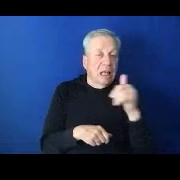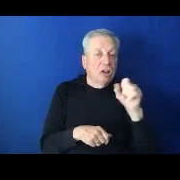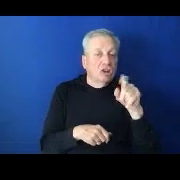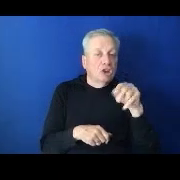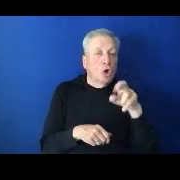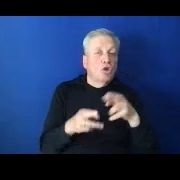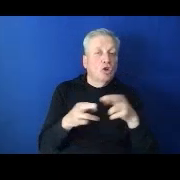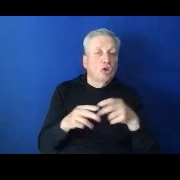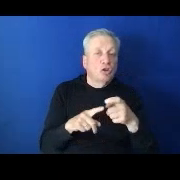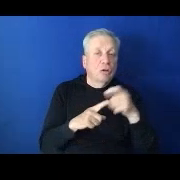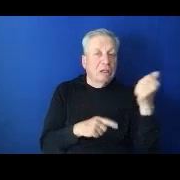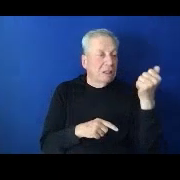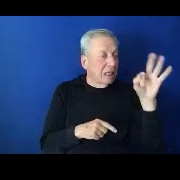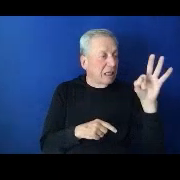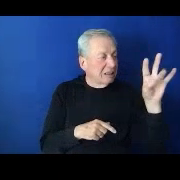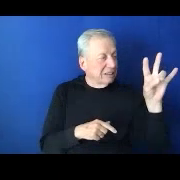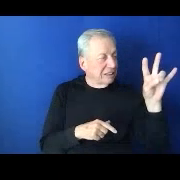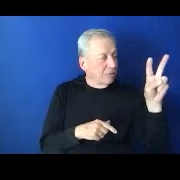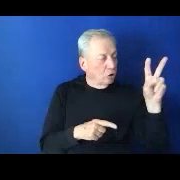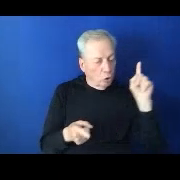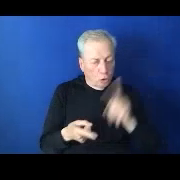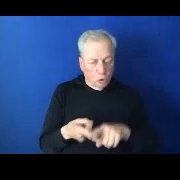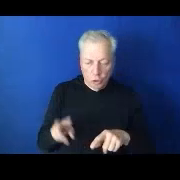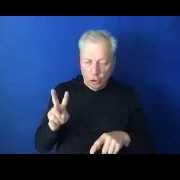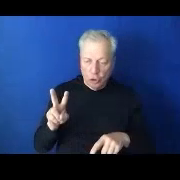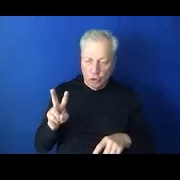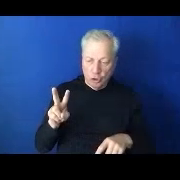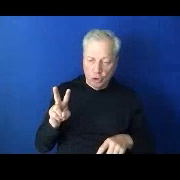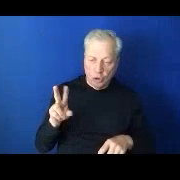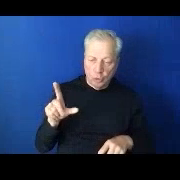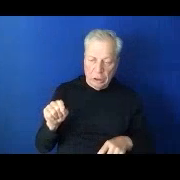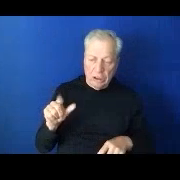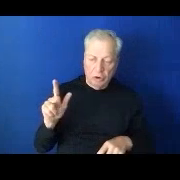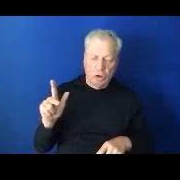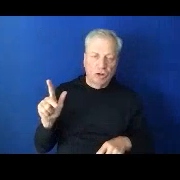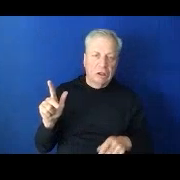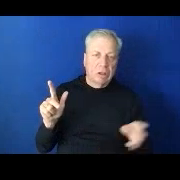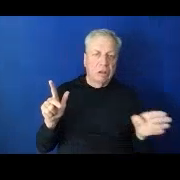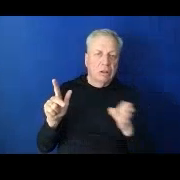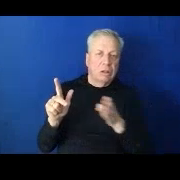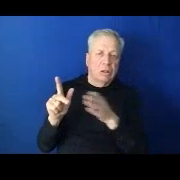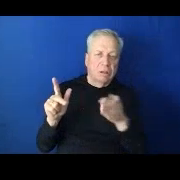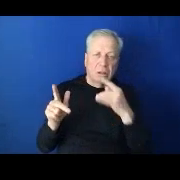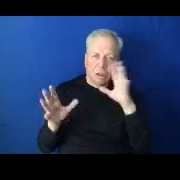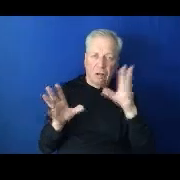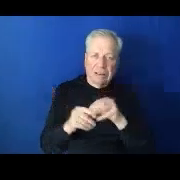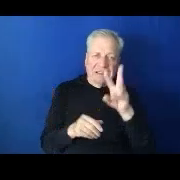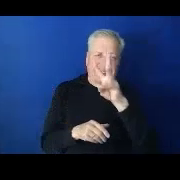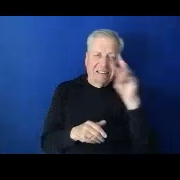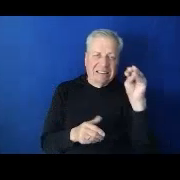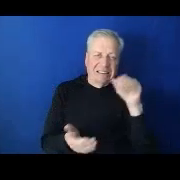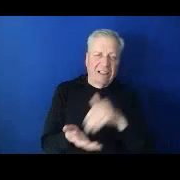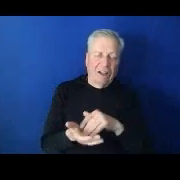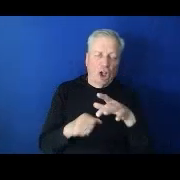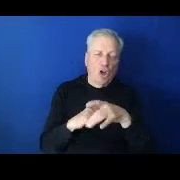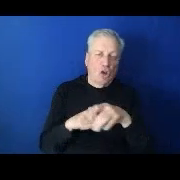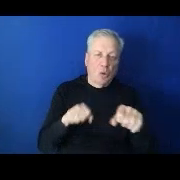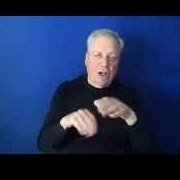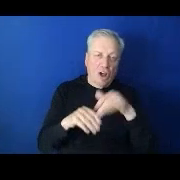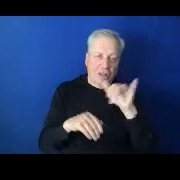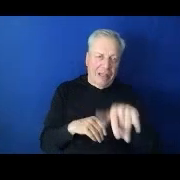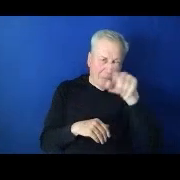from 1972 to 2023. There is a little over 60,000 earthquakes on this